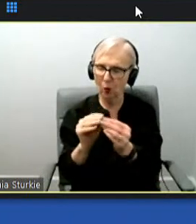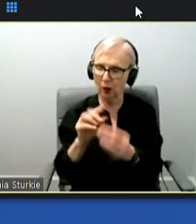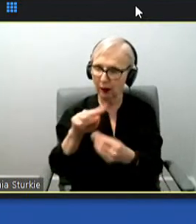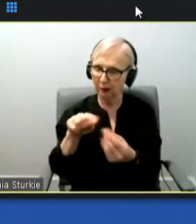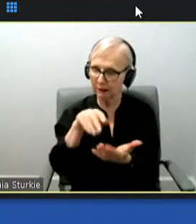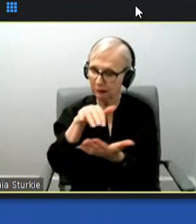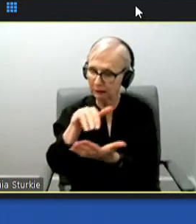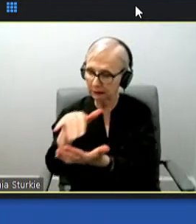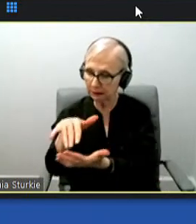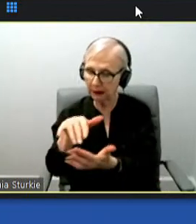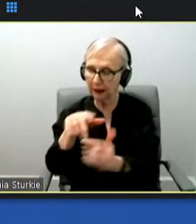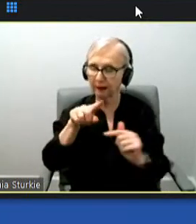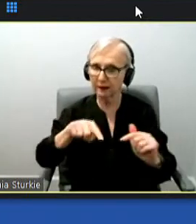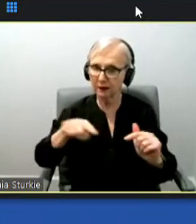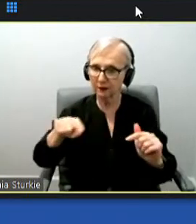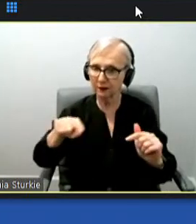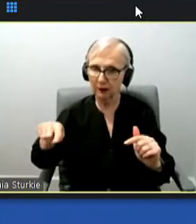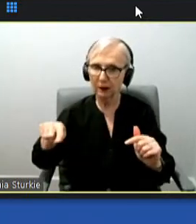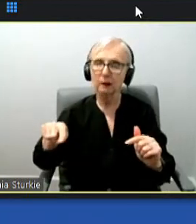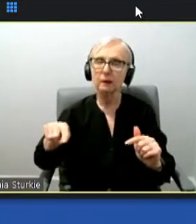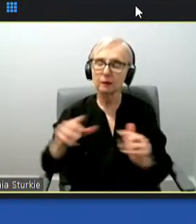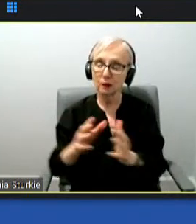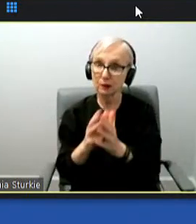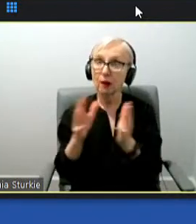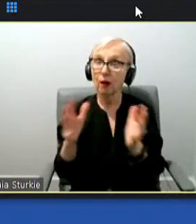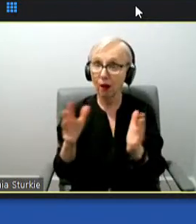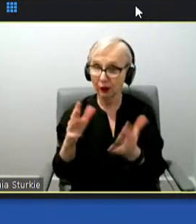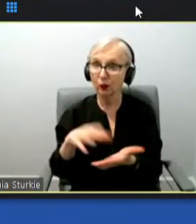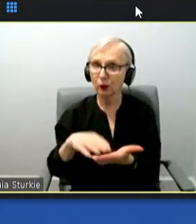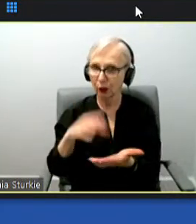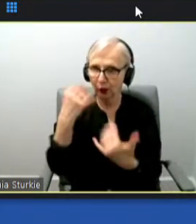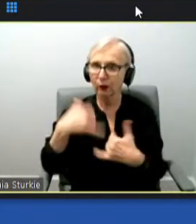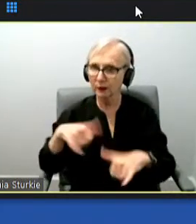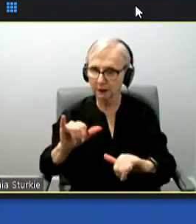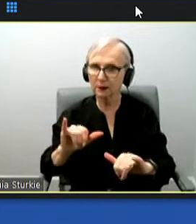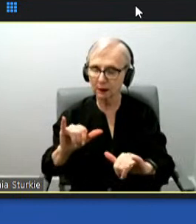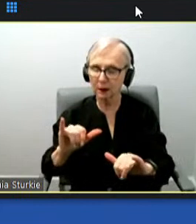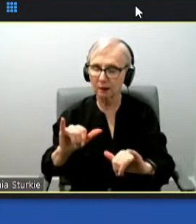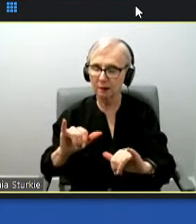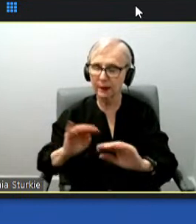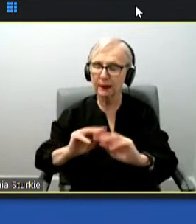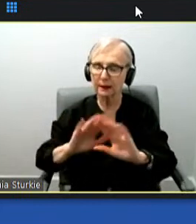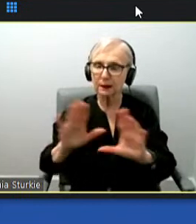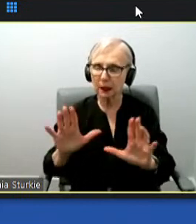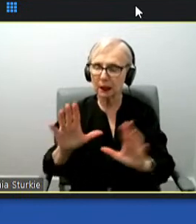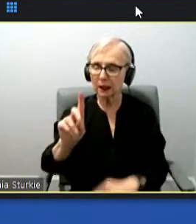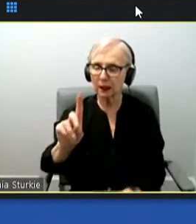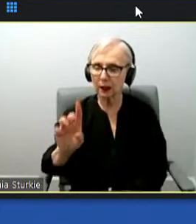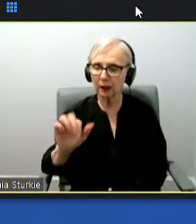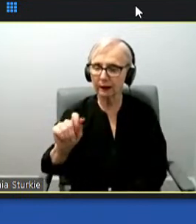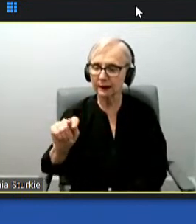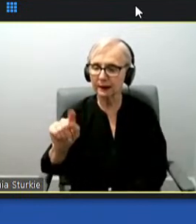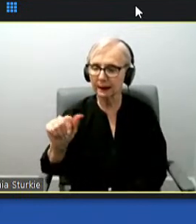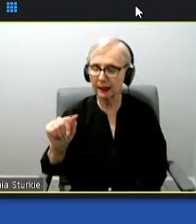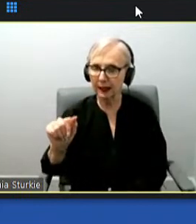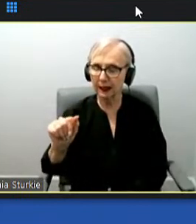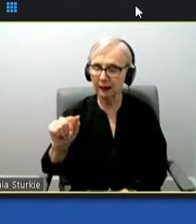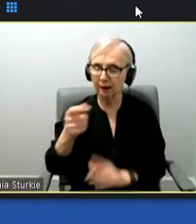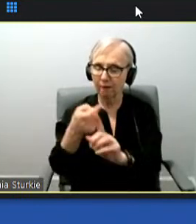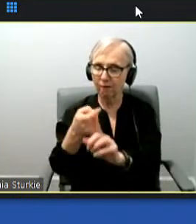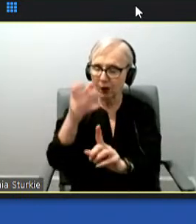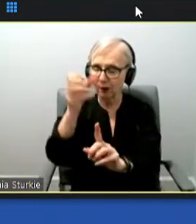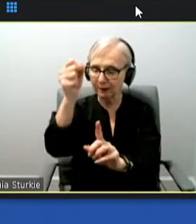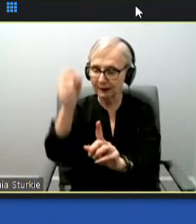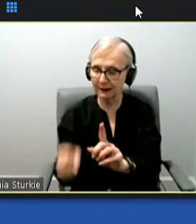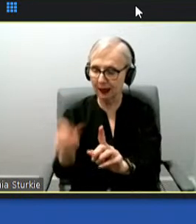though there's obviously still much for us to learn. But it is becoming clear by the data that is available from South Africa and